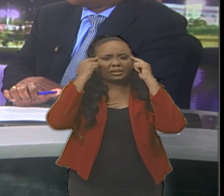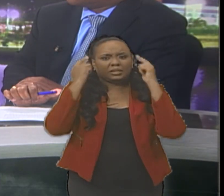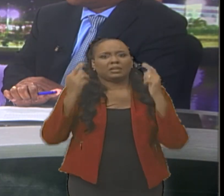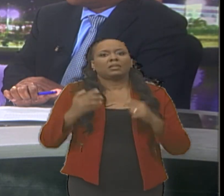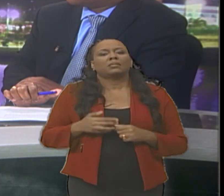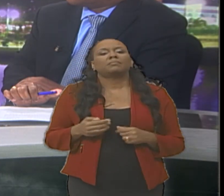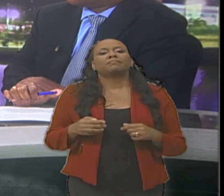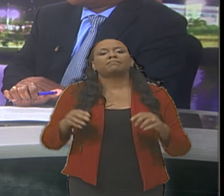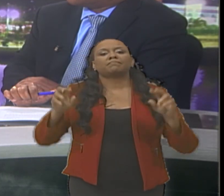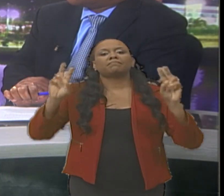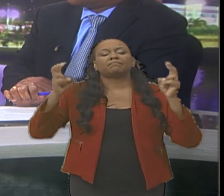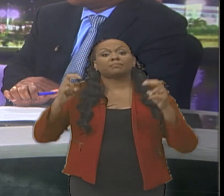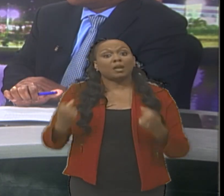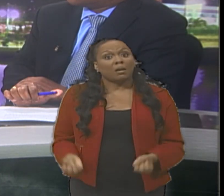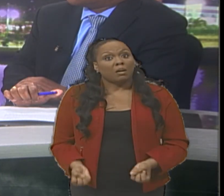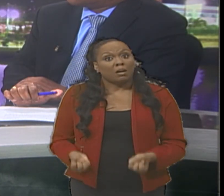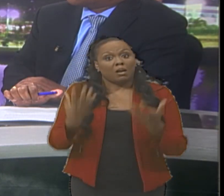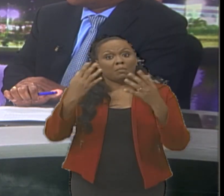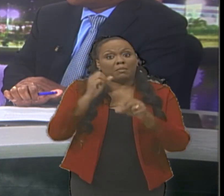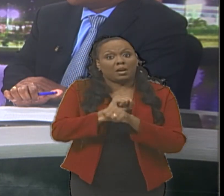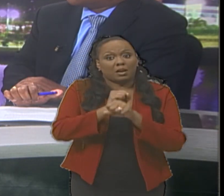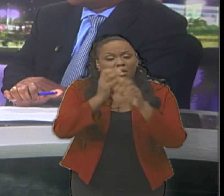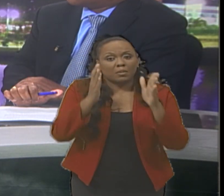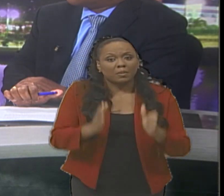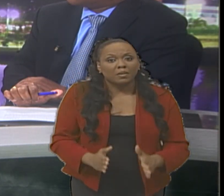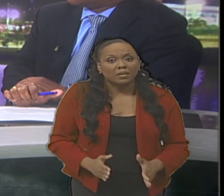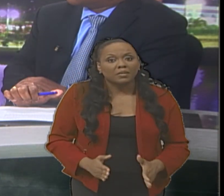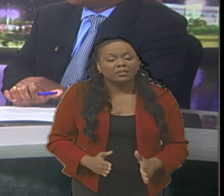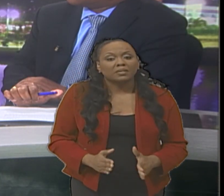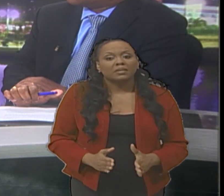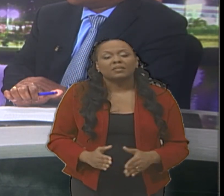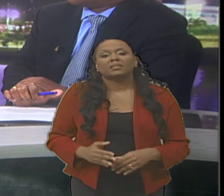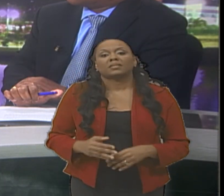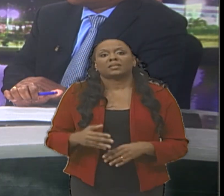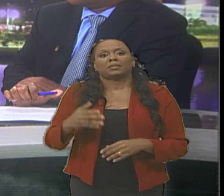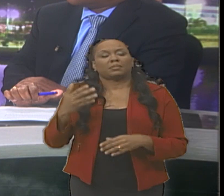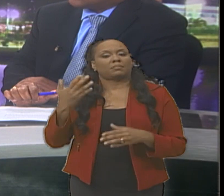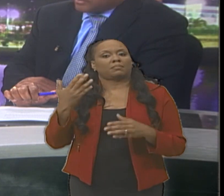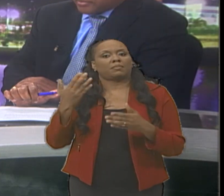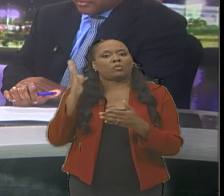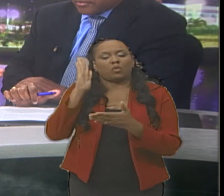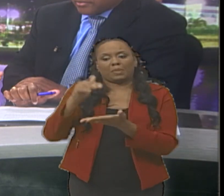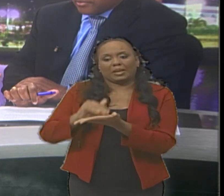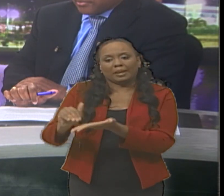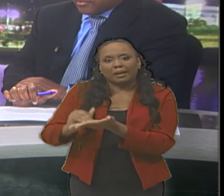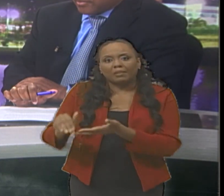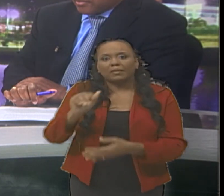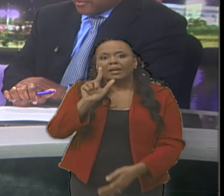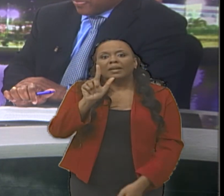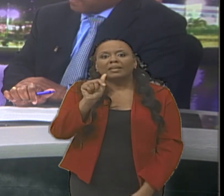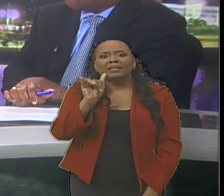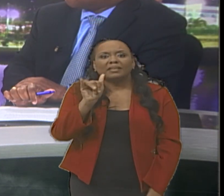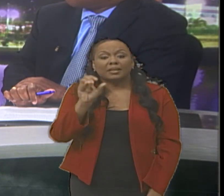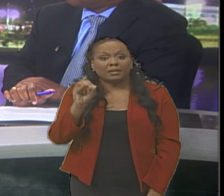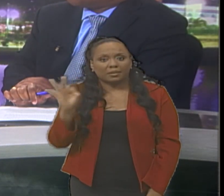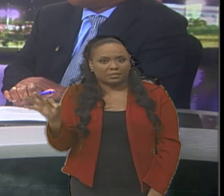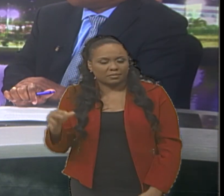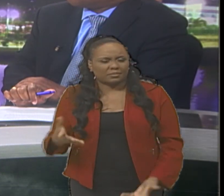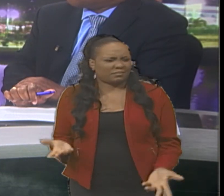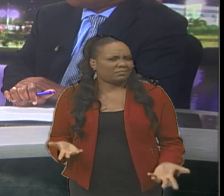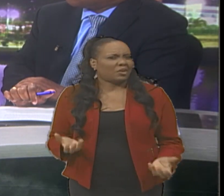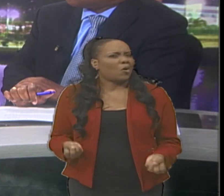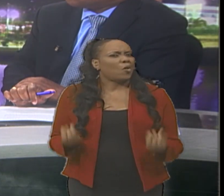many workers in the public service and the state-owned entities are estimated to be sent home? Okay, even if you don't have a set